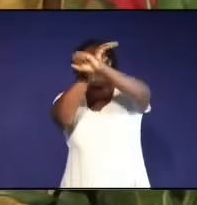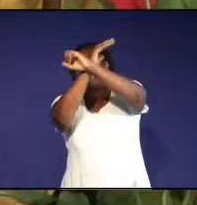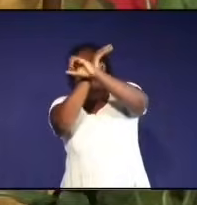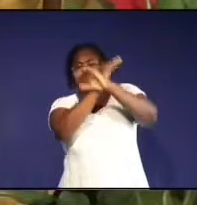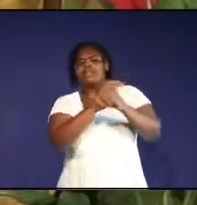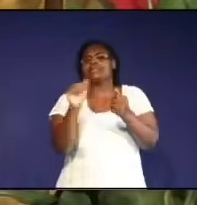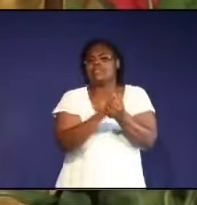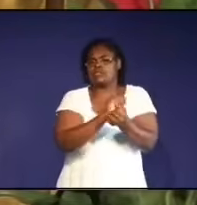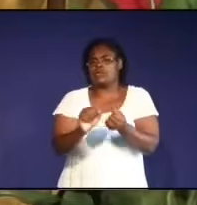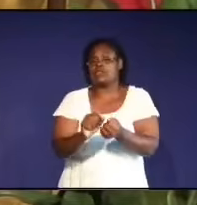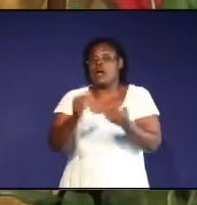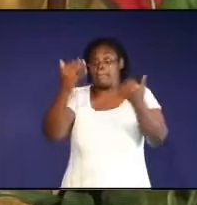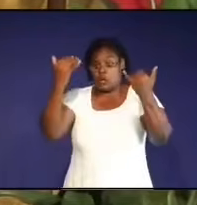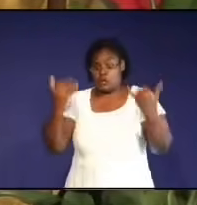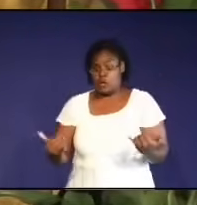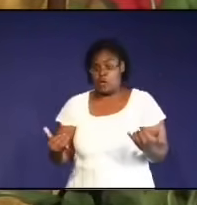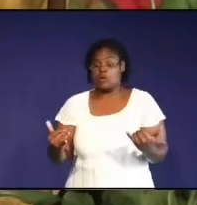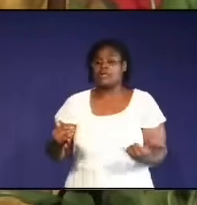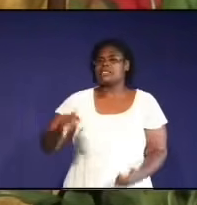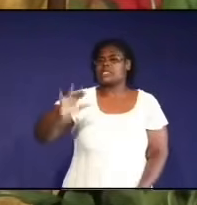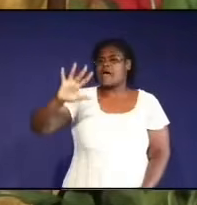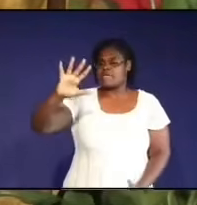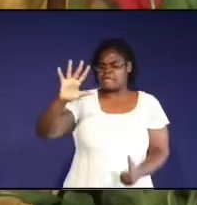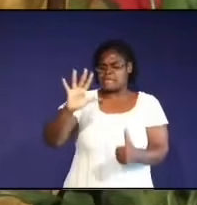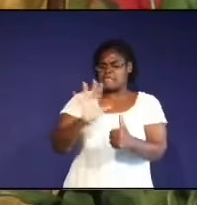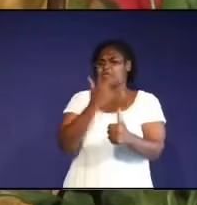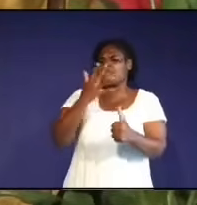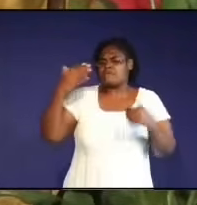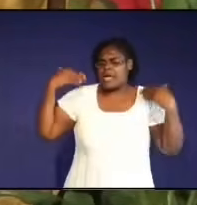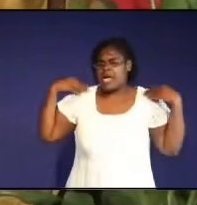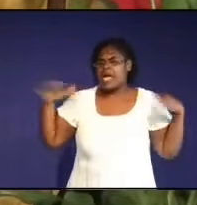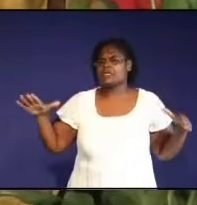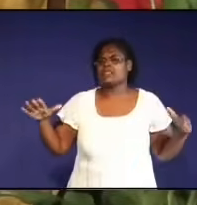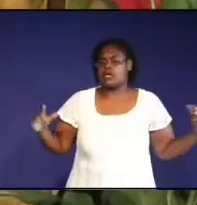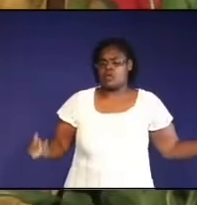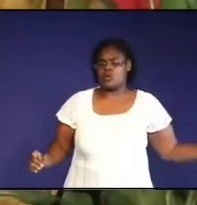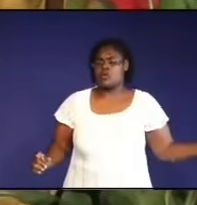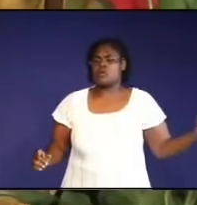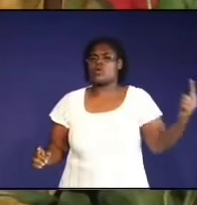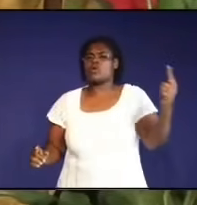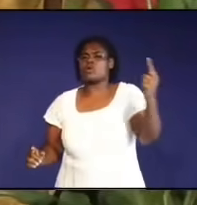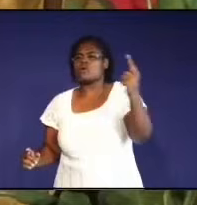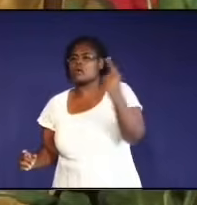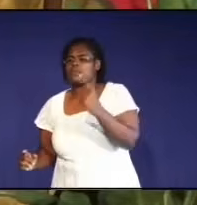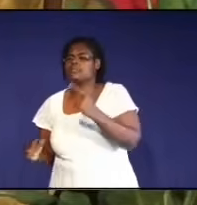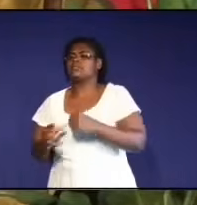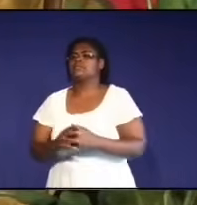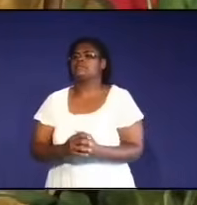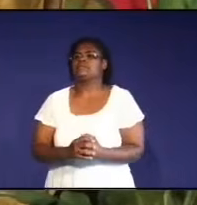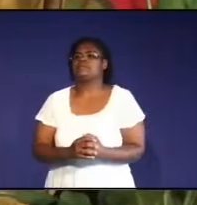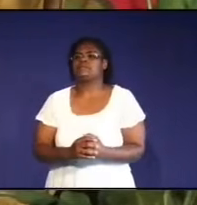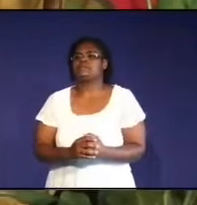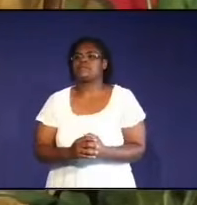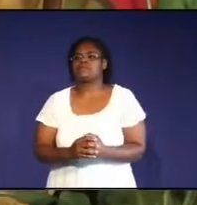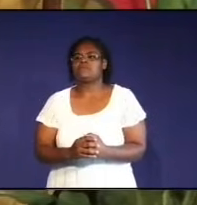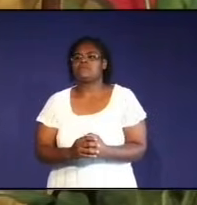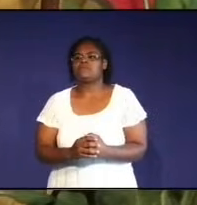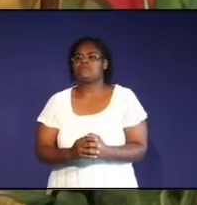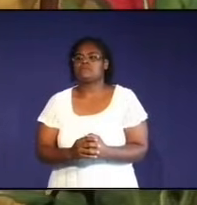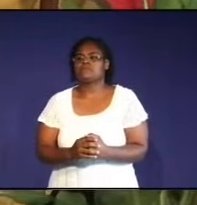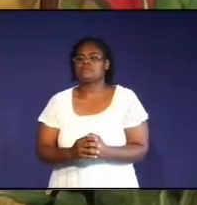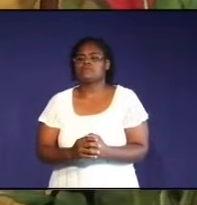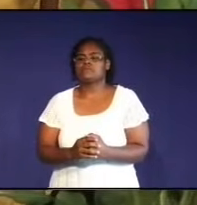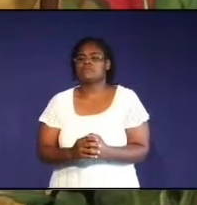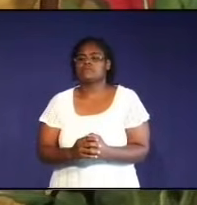you now, I'm seeing another one. I saw another angel coming from